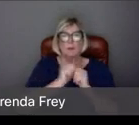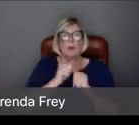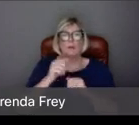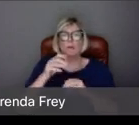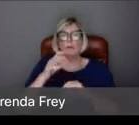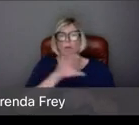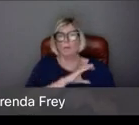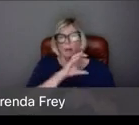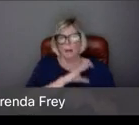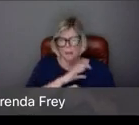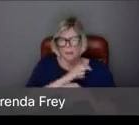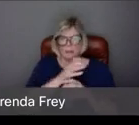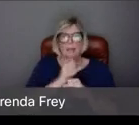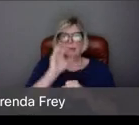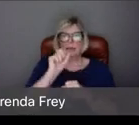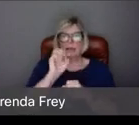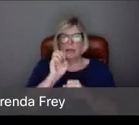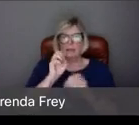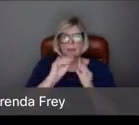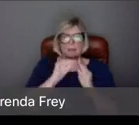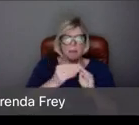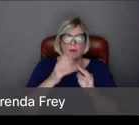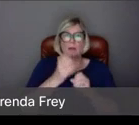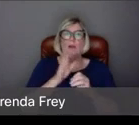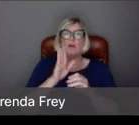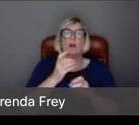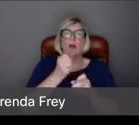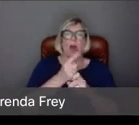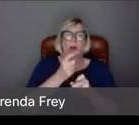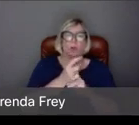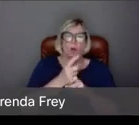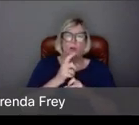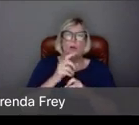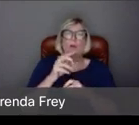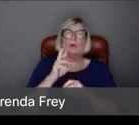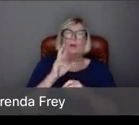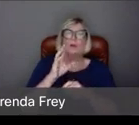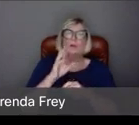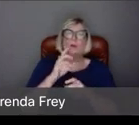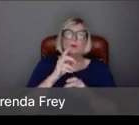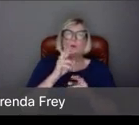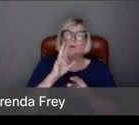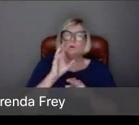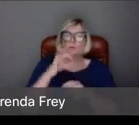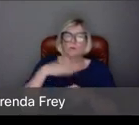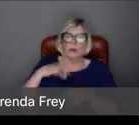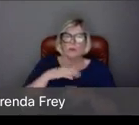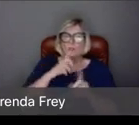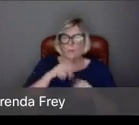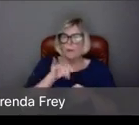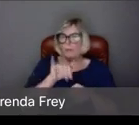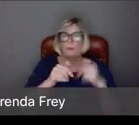forward. Get your credit reports at theannualcreditreport.com. That's the only reputable source that we recommend you getting your credit report